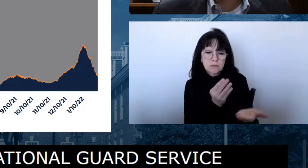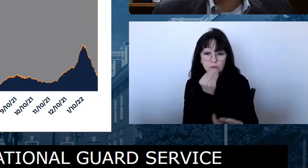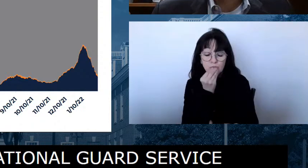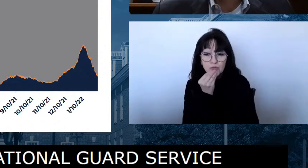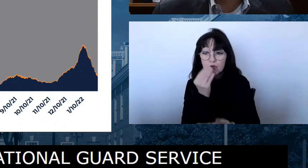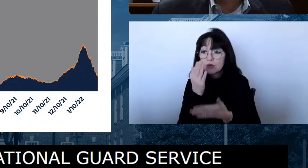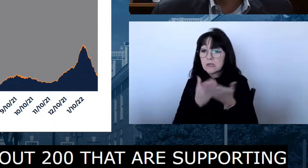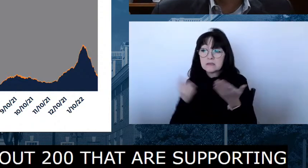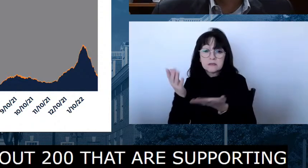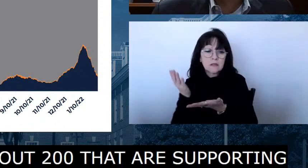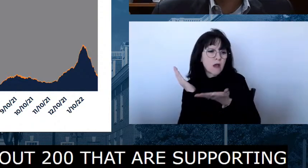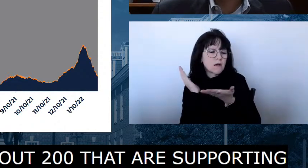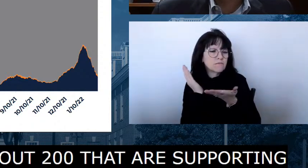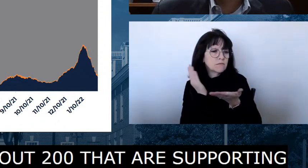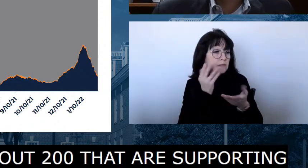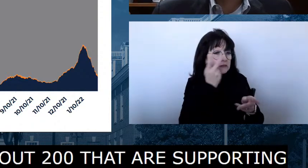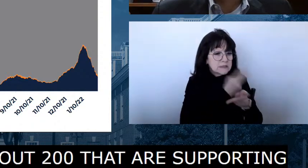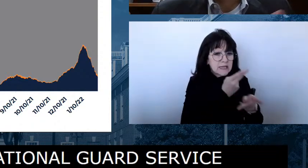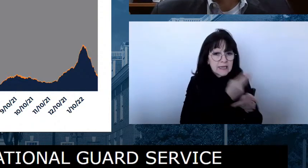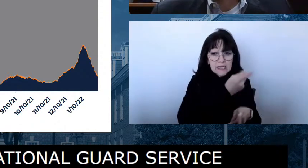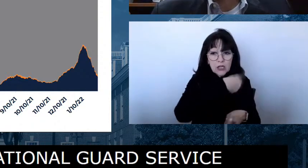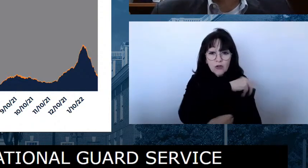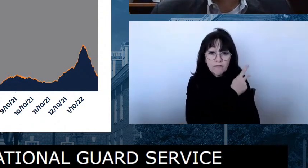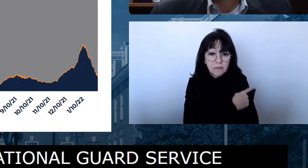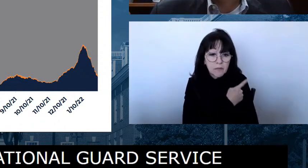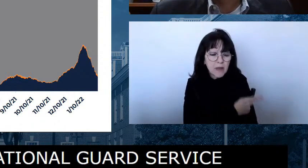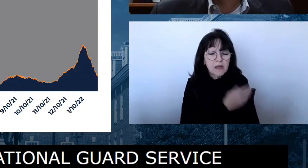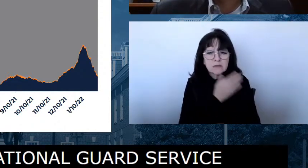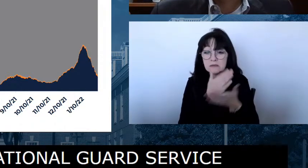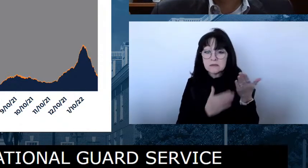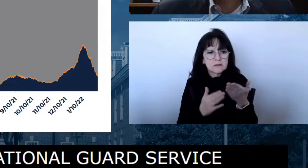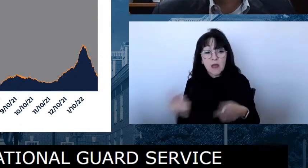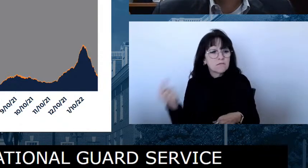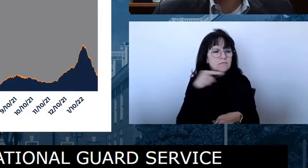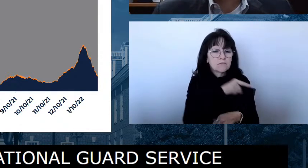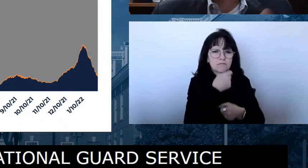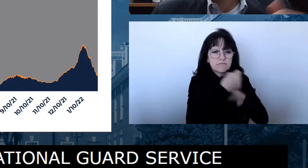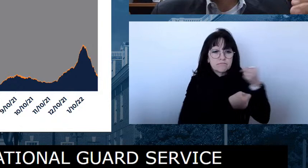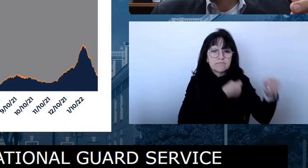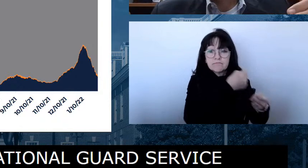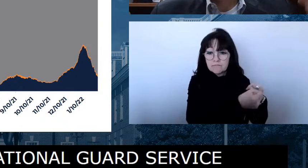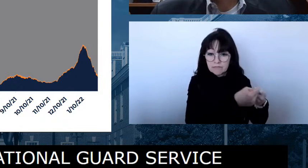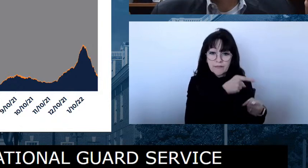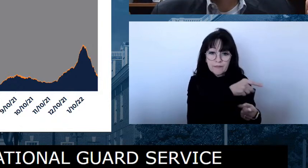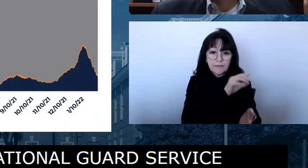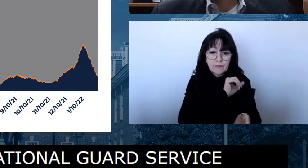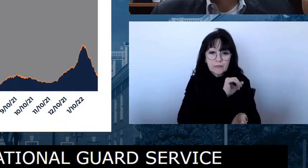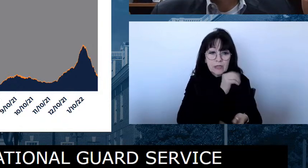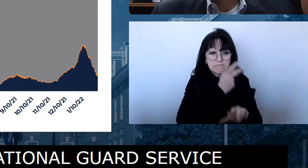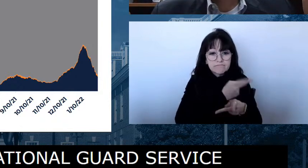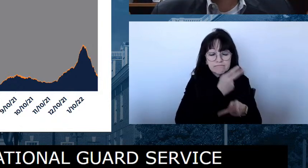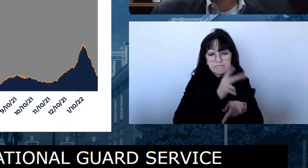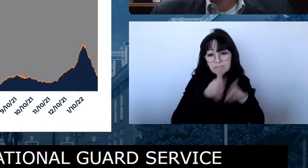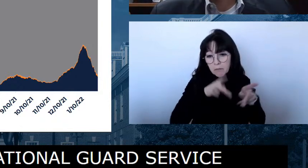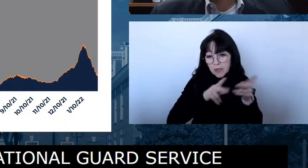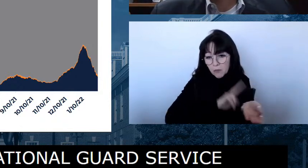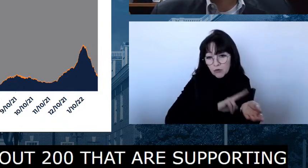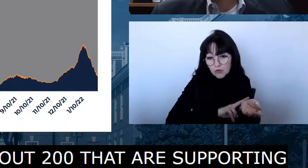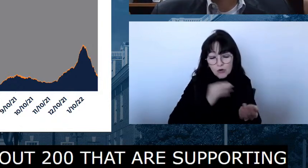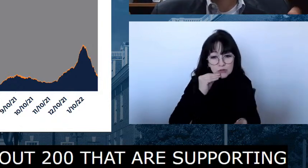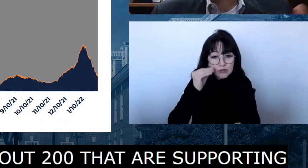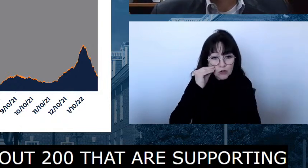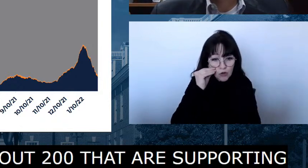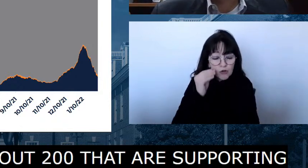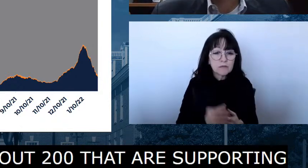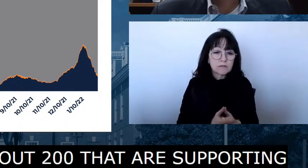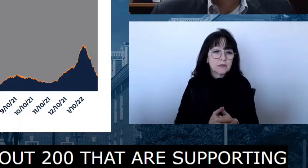with screening. They're there to help the hospitals however they could. We're going to start demobilizing that in the next week. We're going to do a very strategic approach to